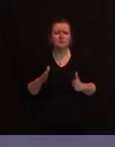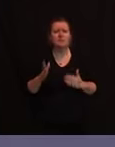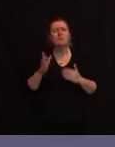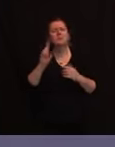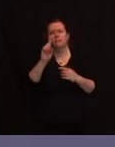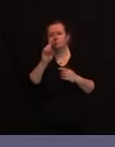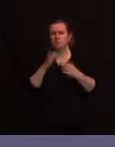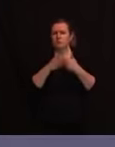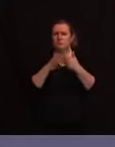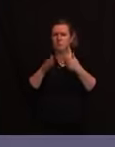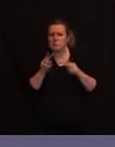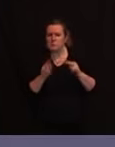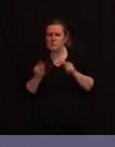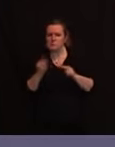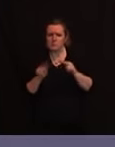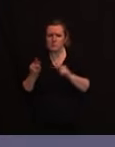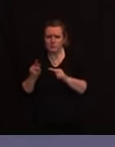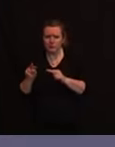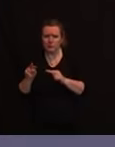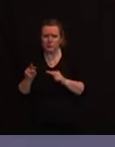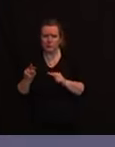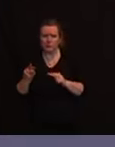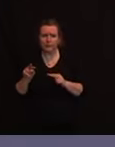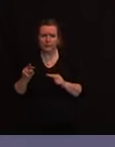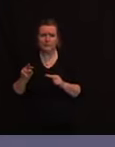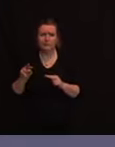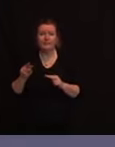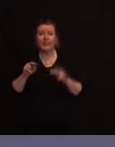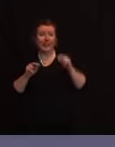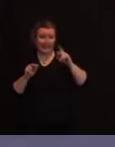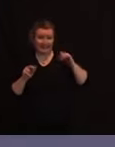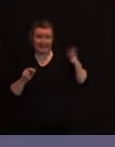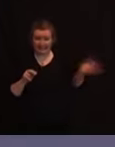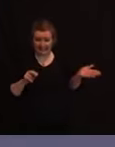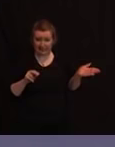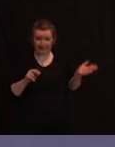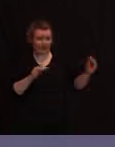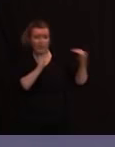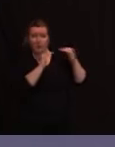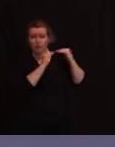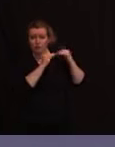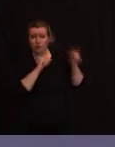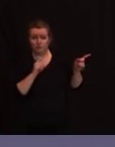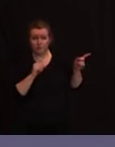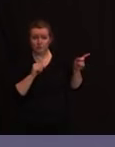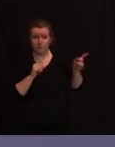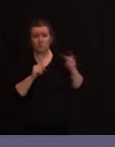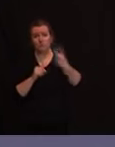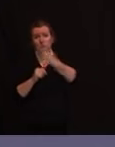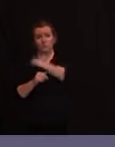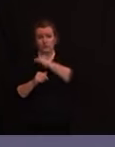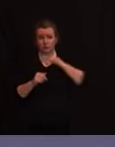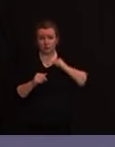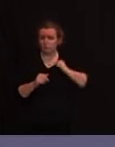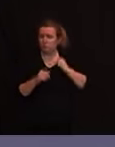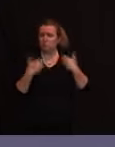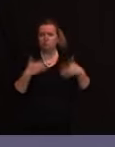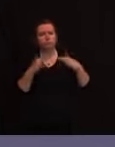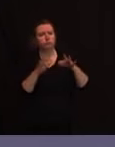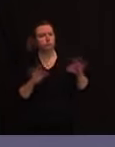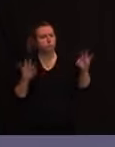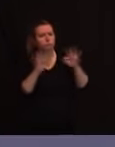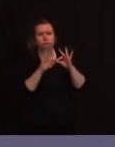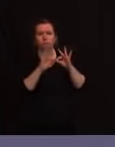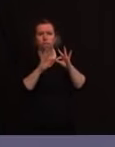also why Andy's role and his colleagues in the House and our two senators matter so much. We need, let